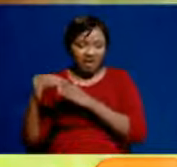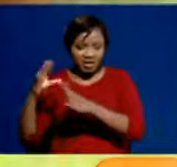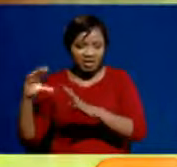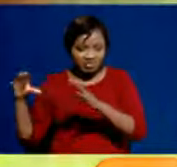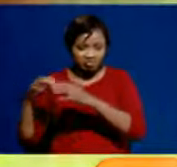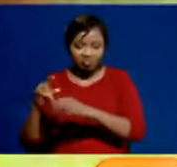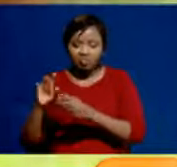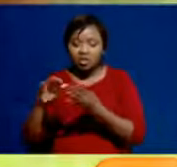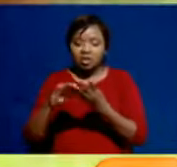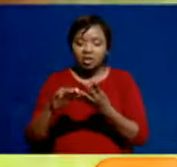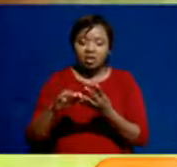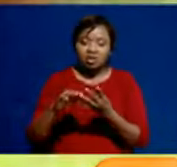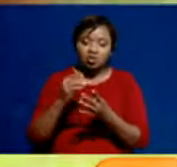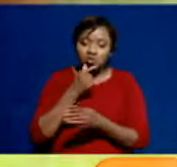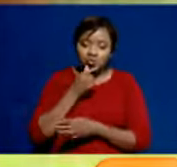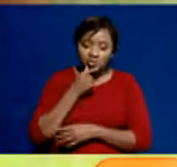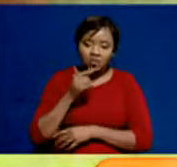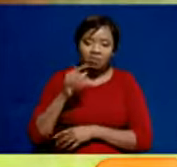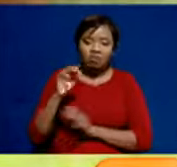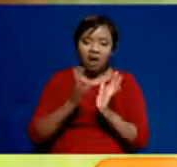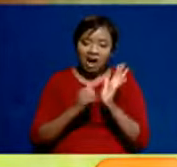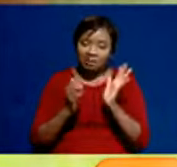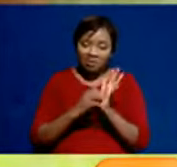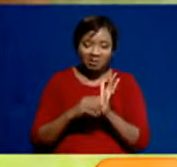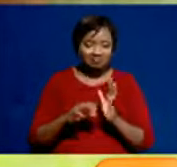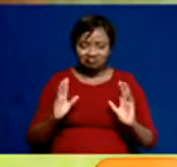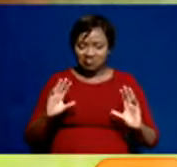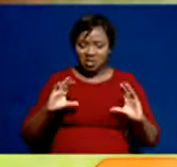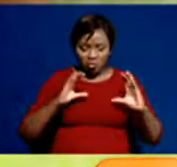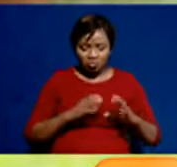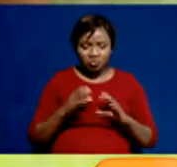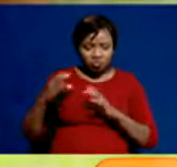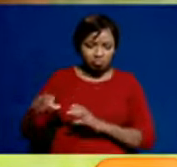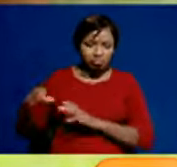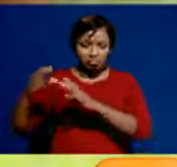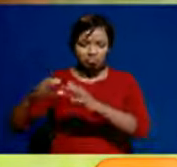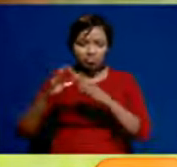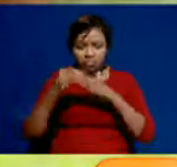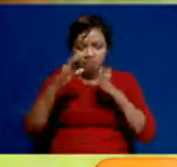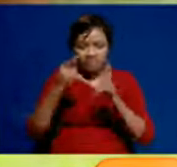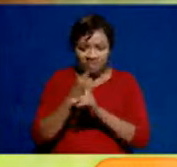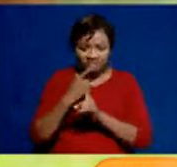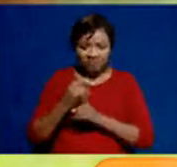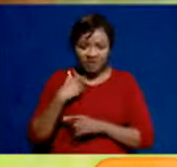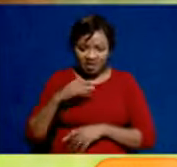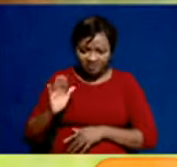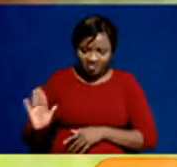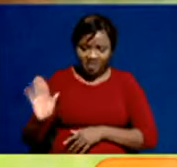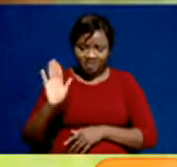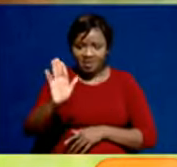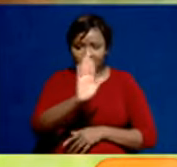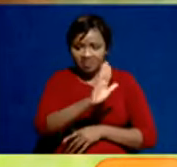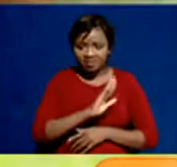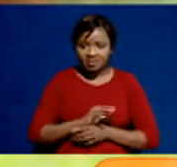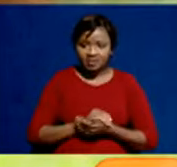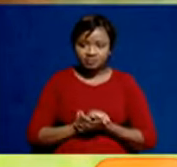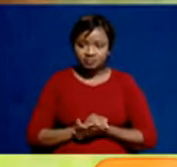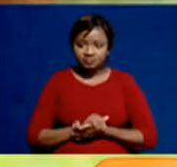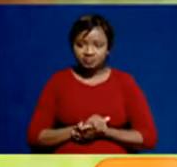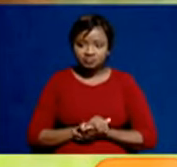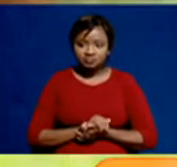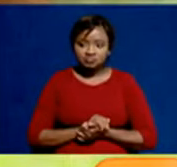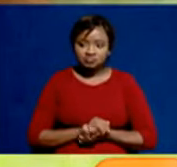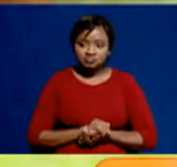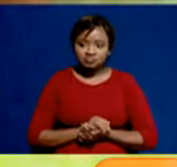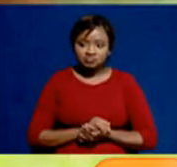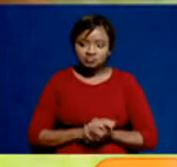the Luo Nation. Every community have their own caucuses. The coast have their own caucus. So there's nothing